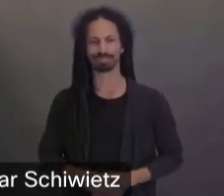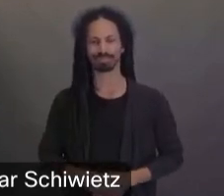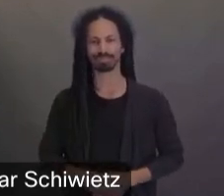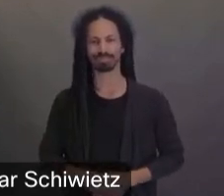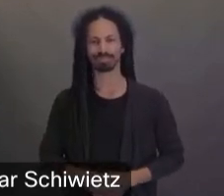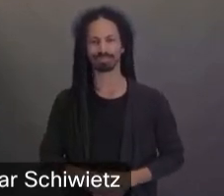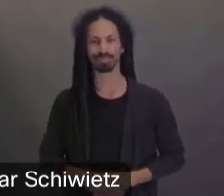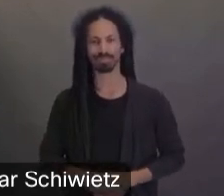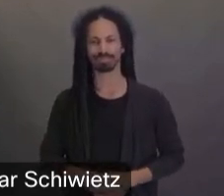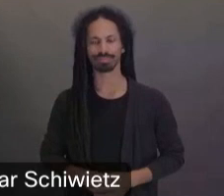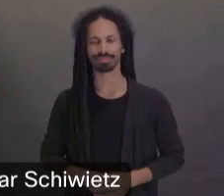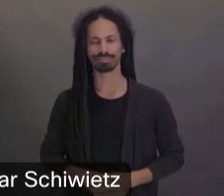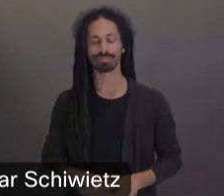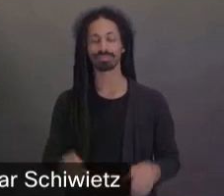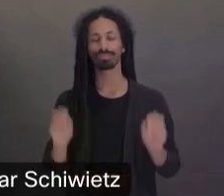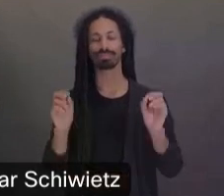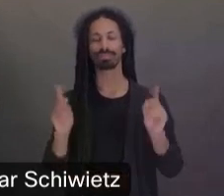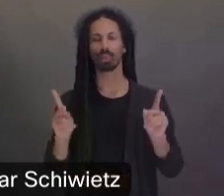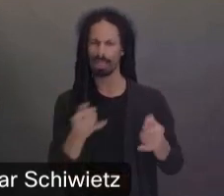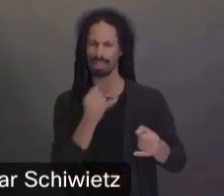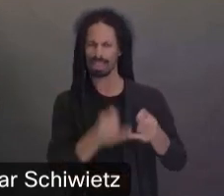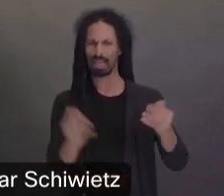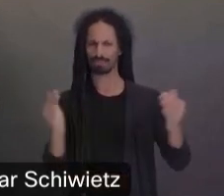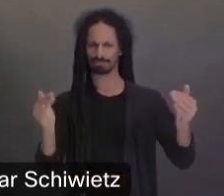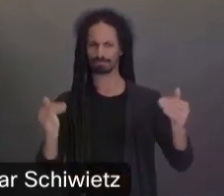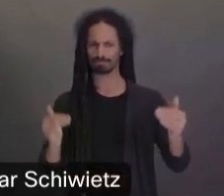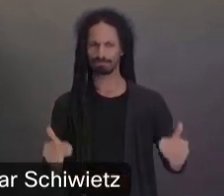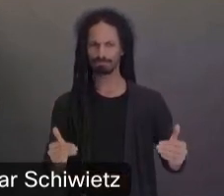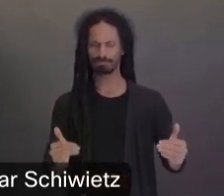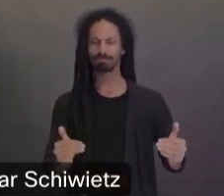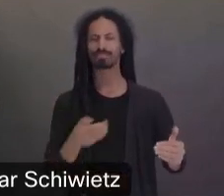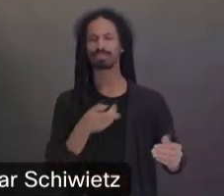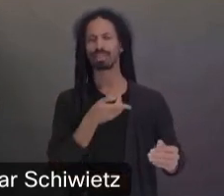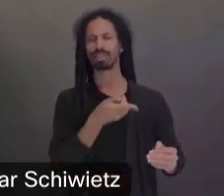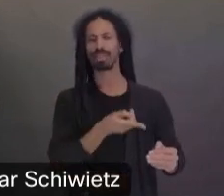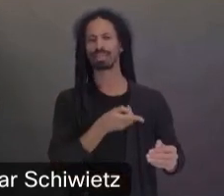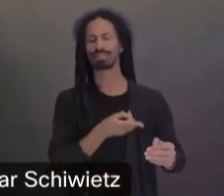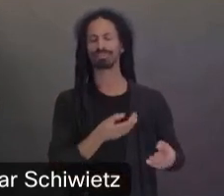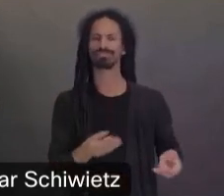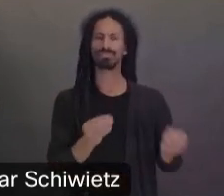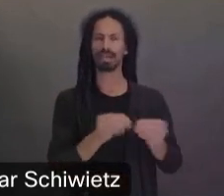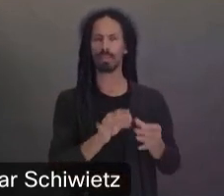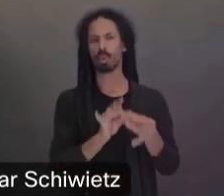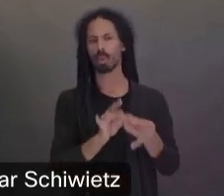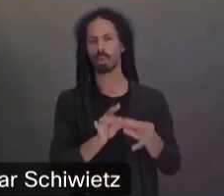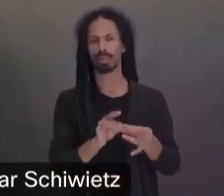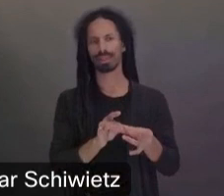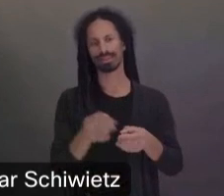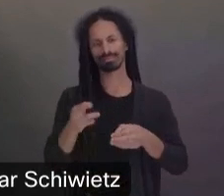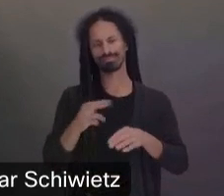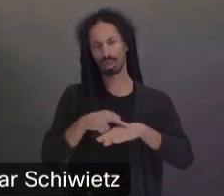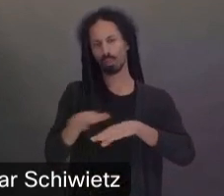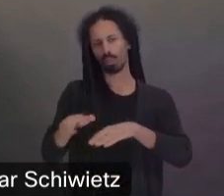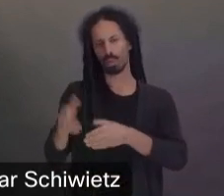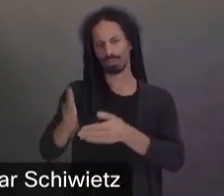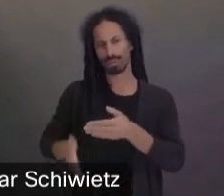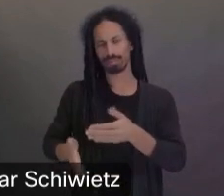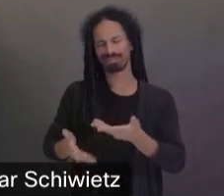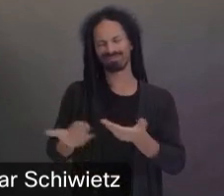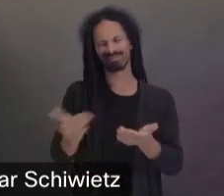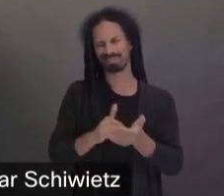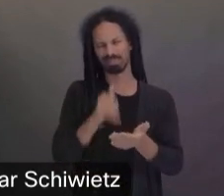Okay, and this last one is more relevant to your reference entry, so we're not going to focus on that today.